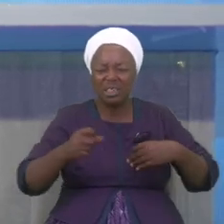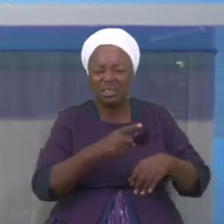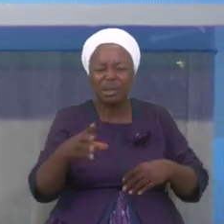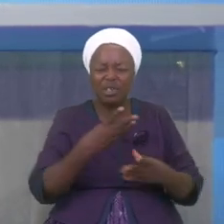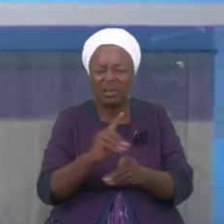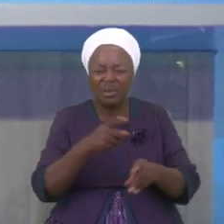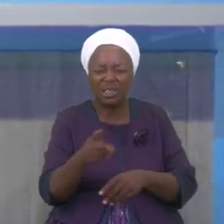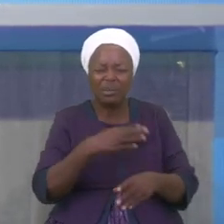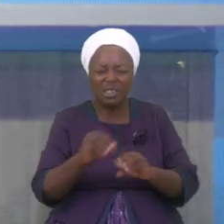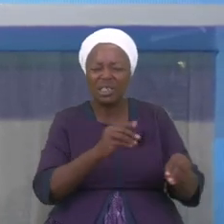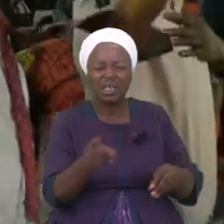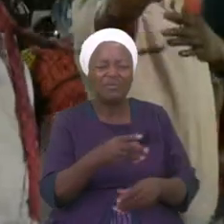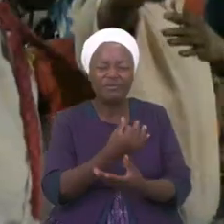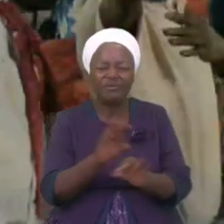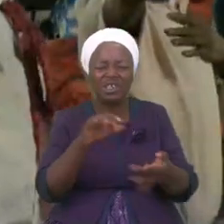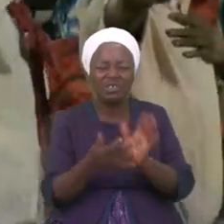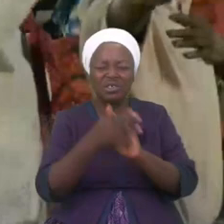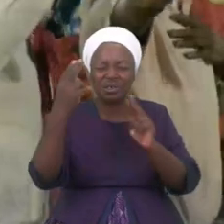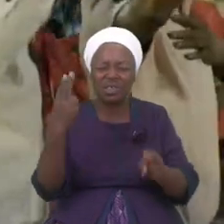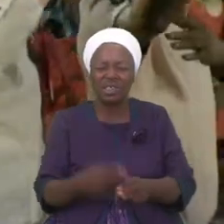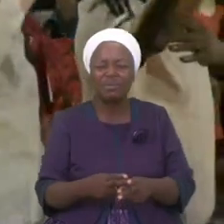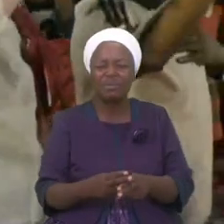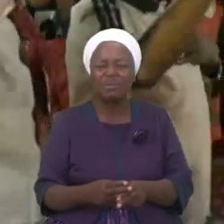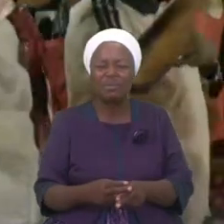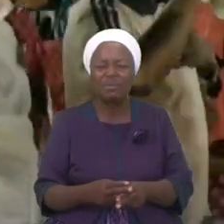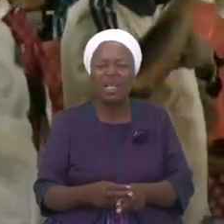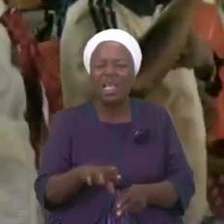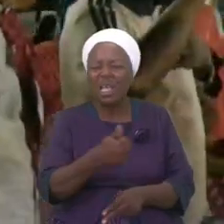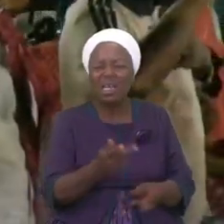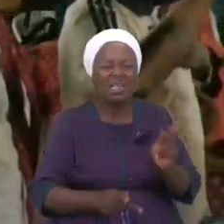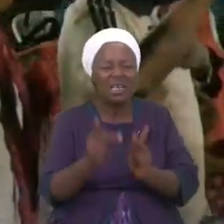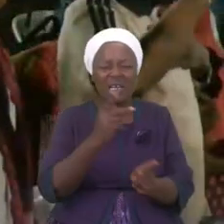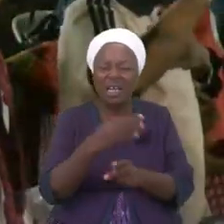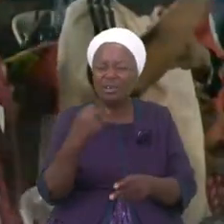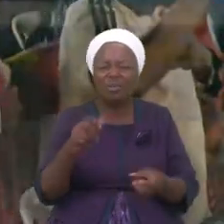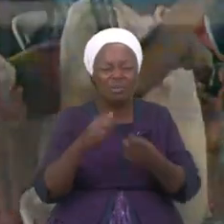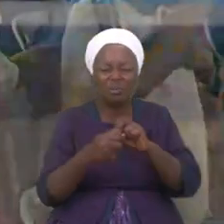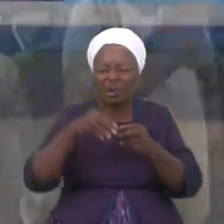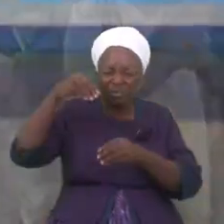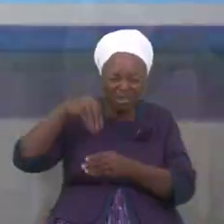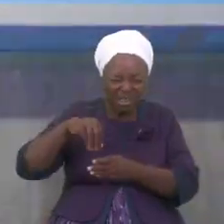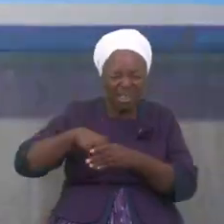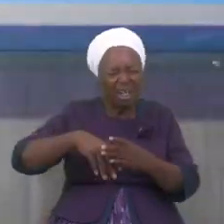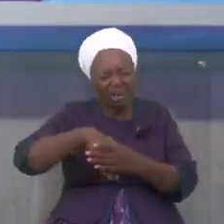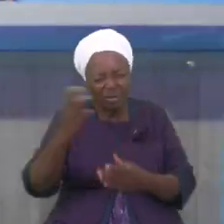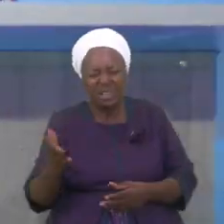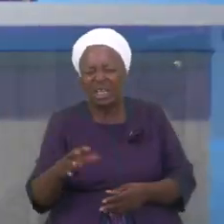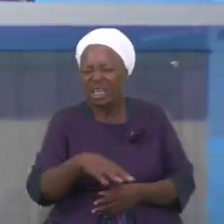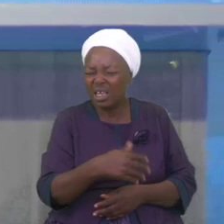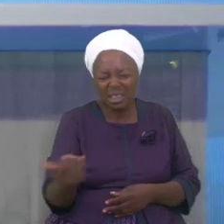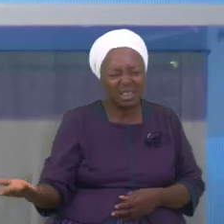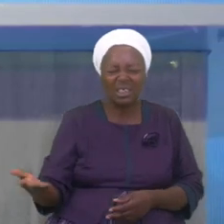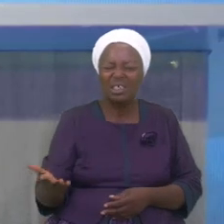free in Jesus' name. Every kind of problem, internal, external, leprosy,